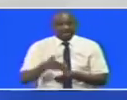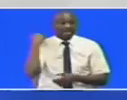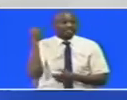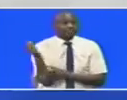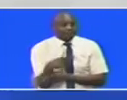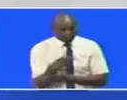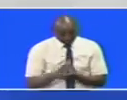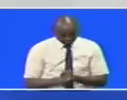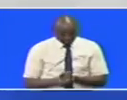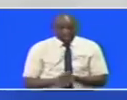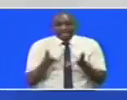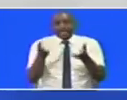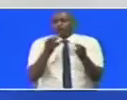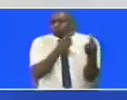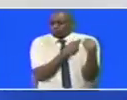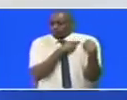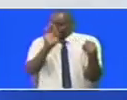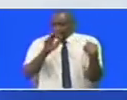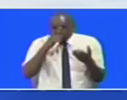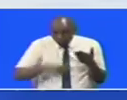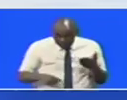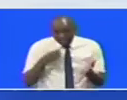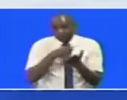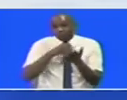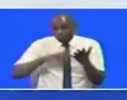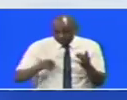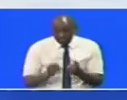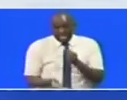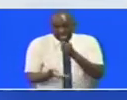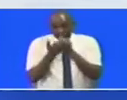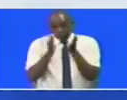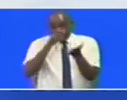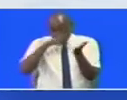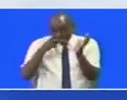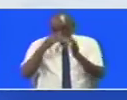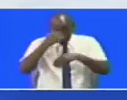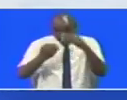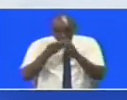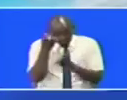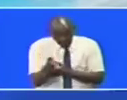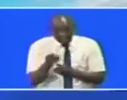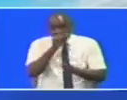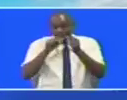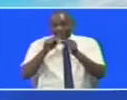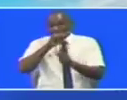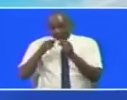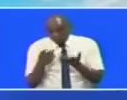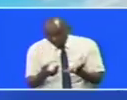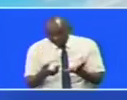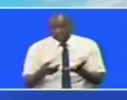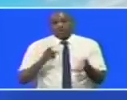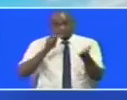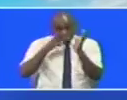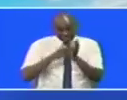month. Among the tasks, the firm contract involves helping with project construction specification, a plan for